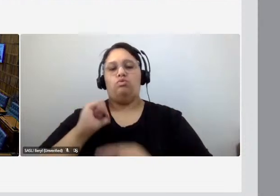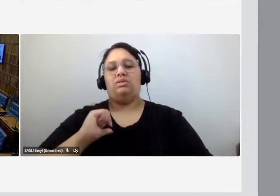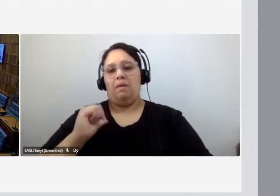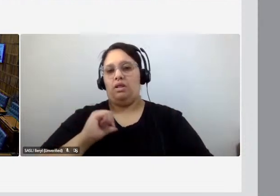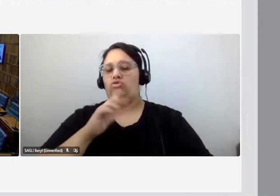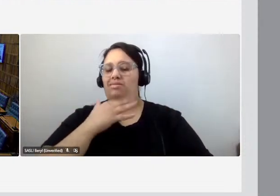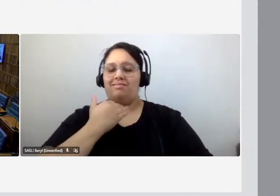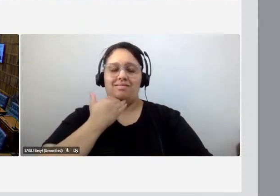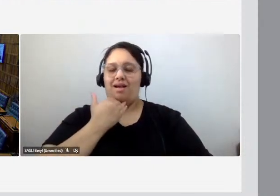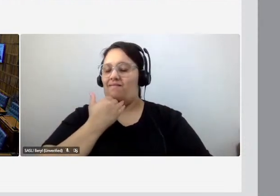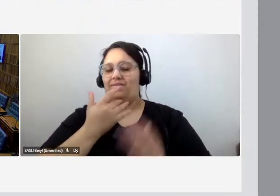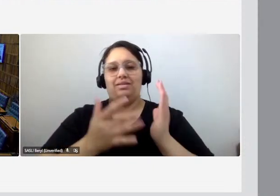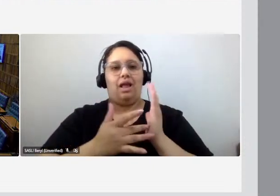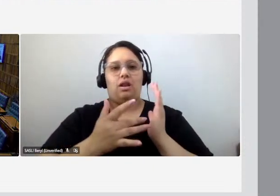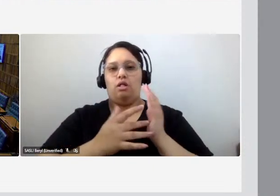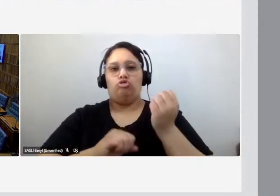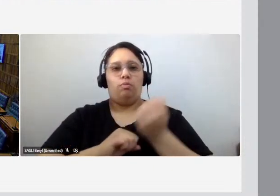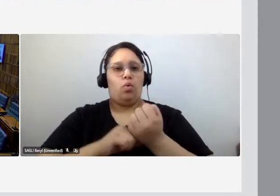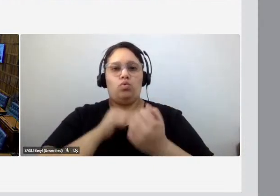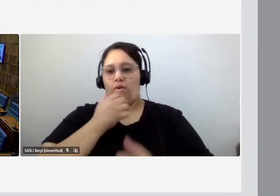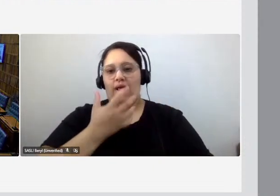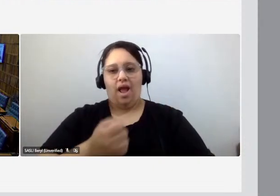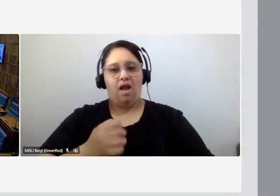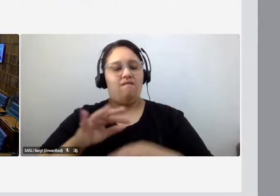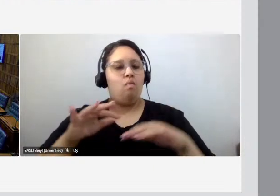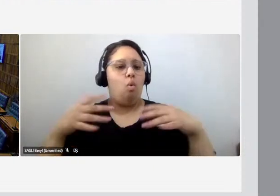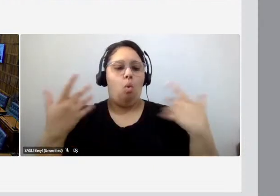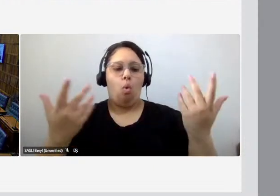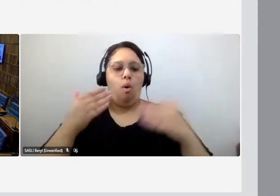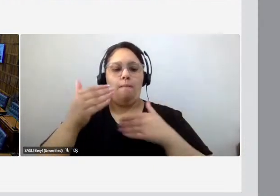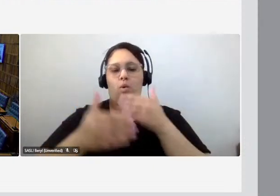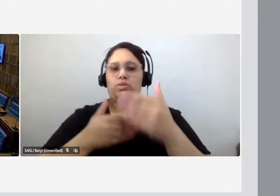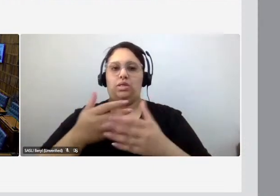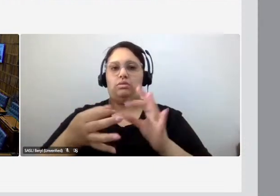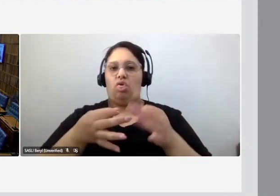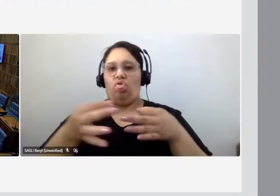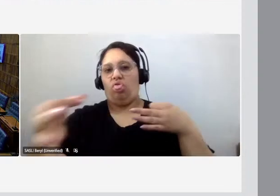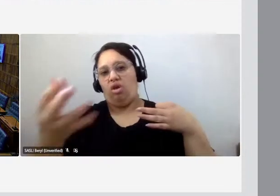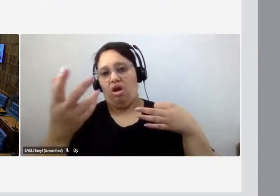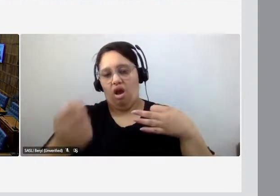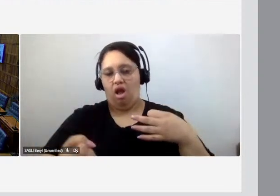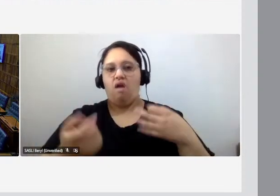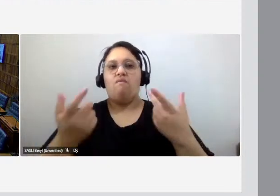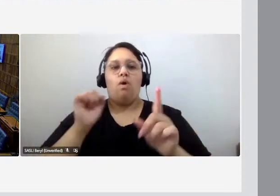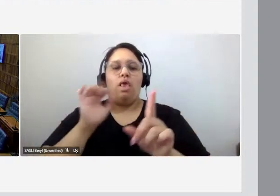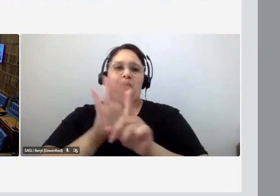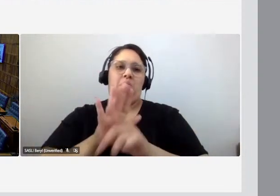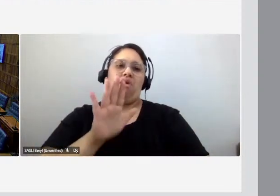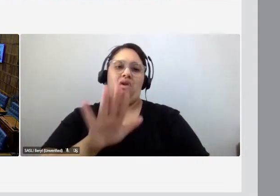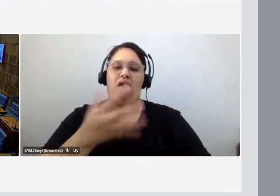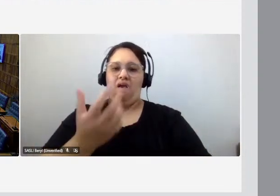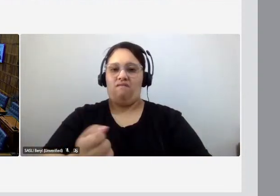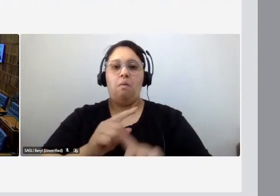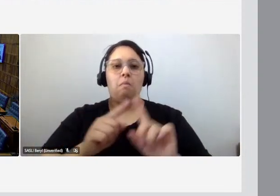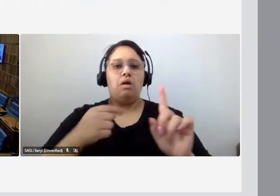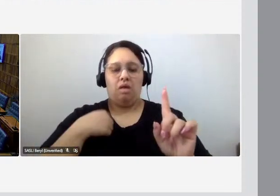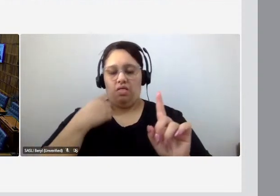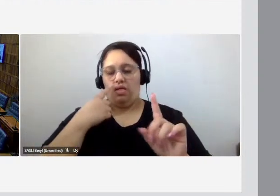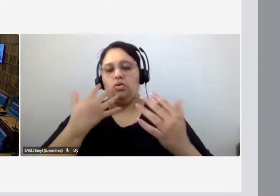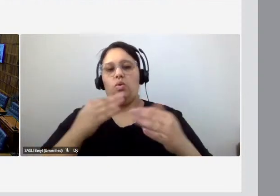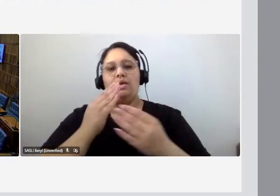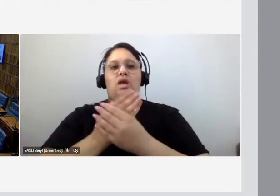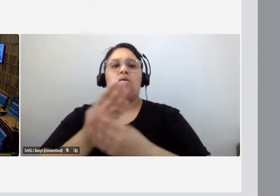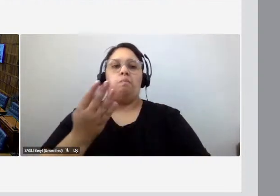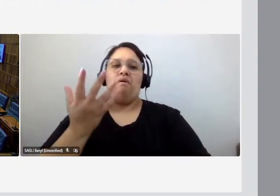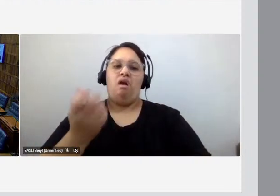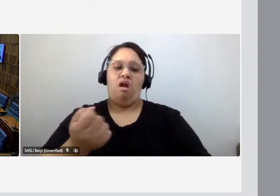have enough technical support or process delays, obviously have an impact on it. But I do think there's a case to be made